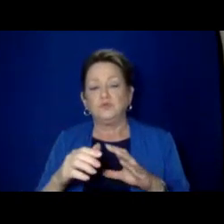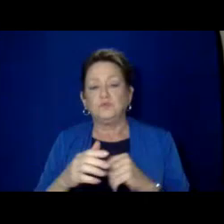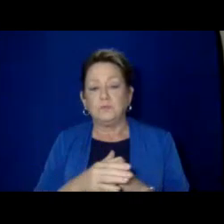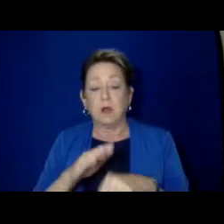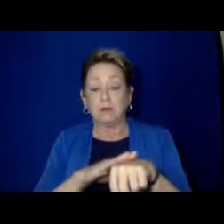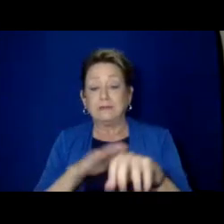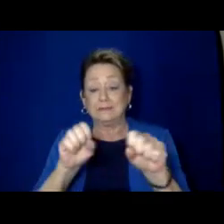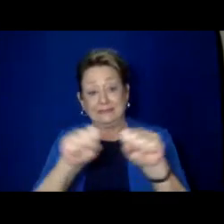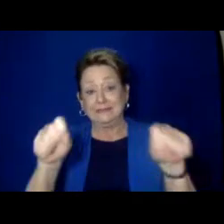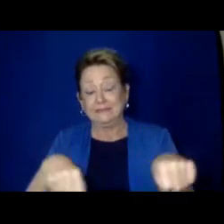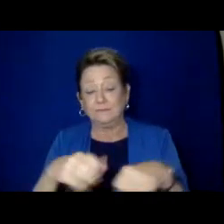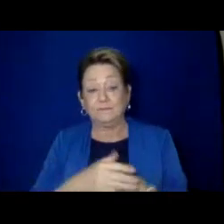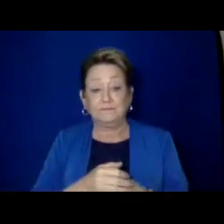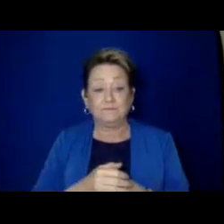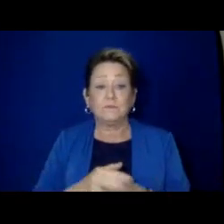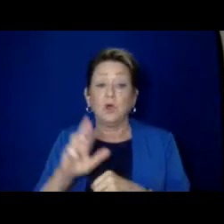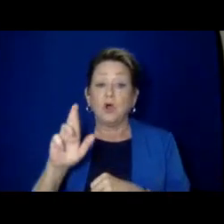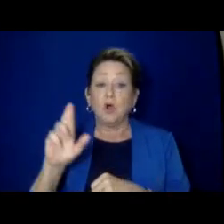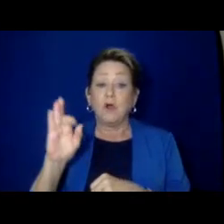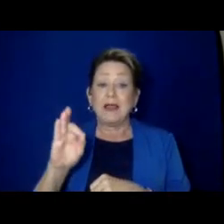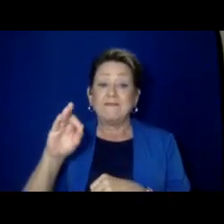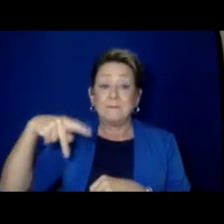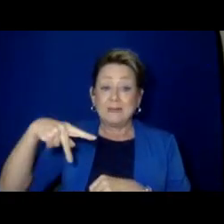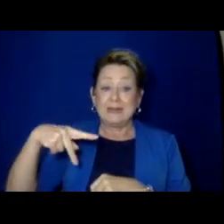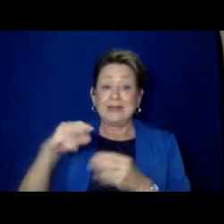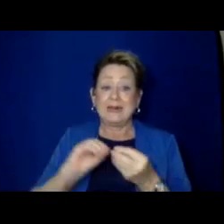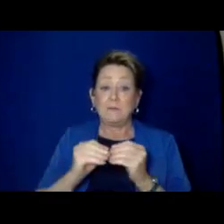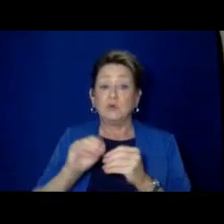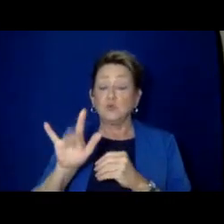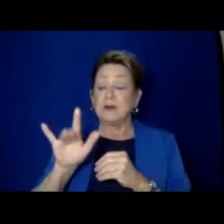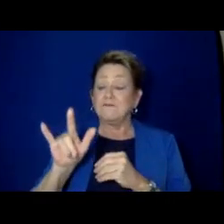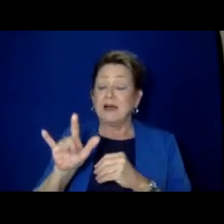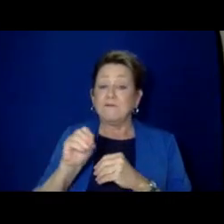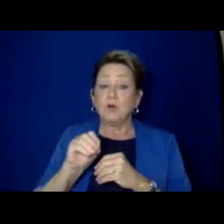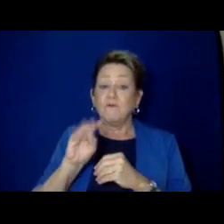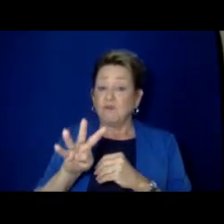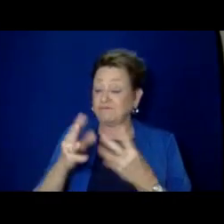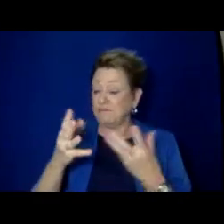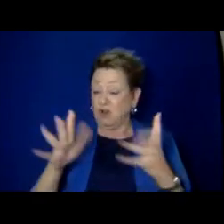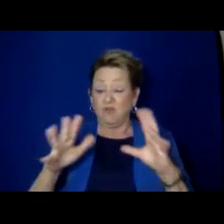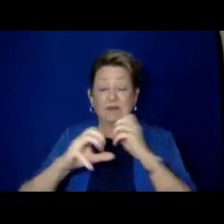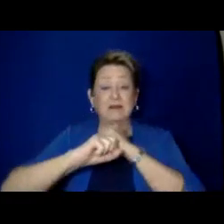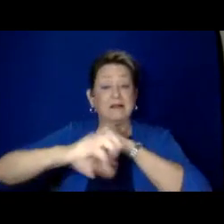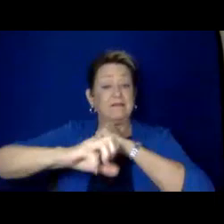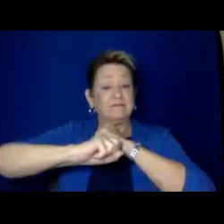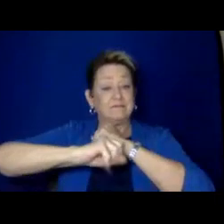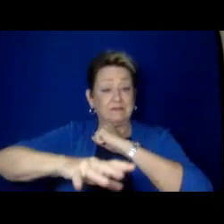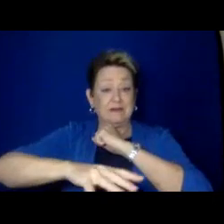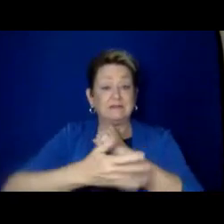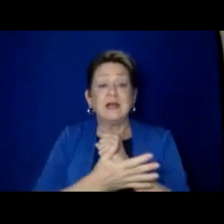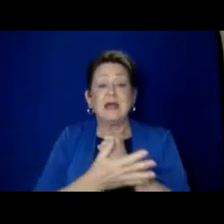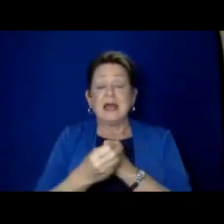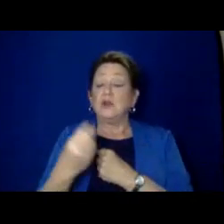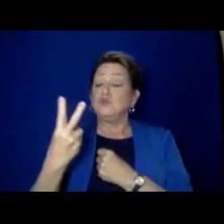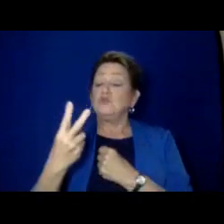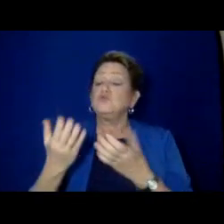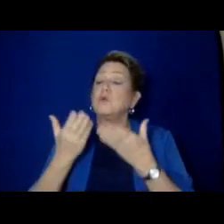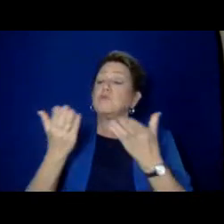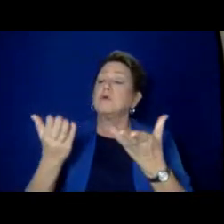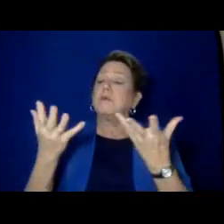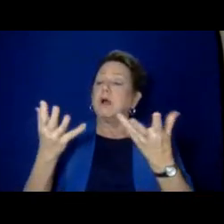of our system. RFP number 2504 for the services was publicly advertised, and 2 proposals were timely submitted to PRT